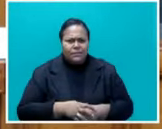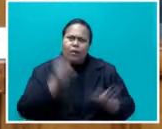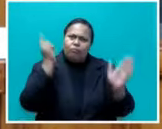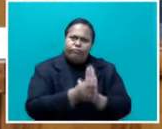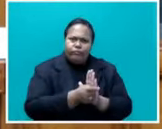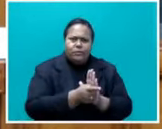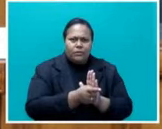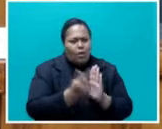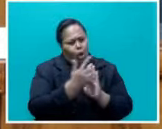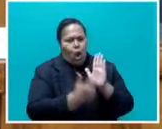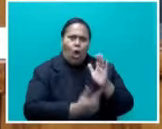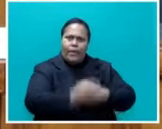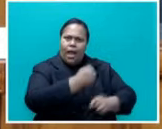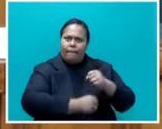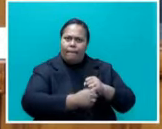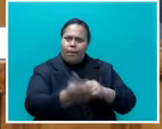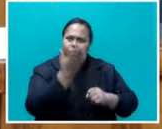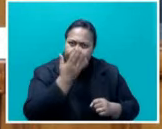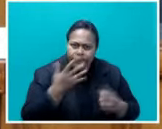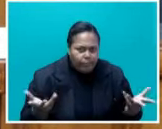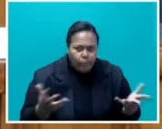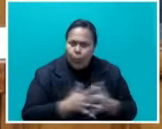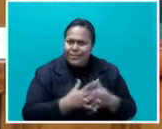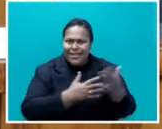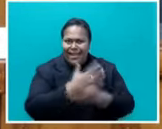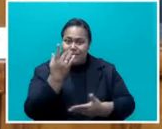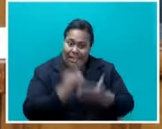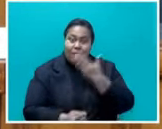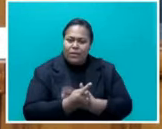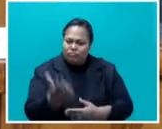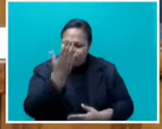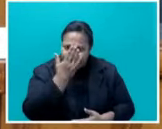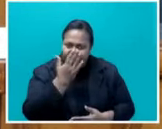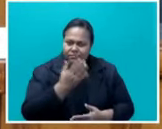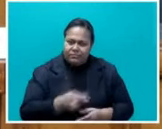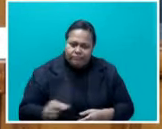Wednesday. This is legislation by ambush.